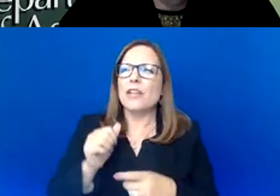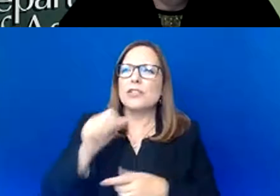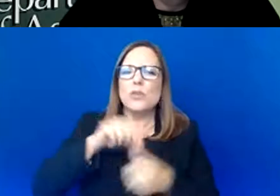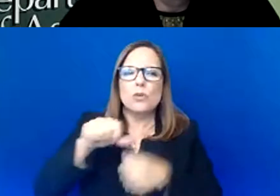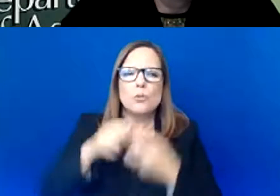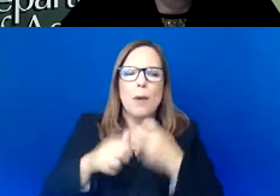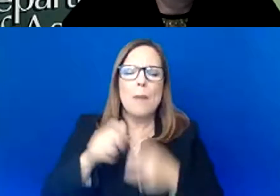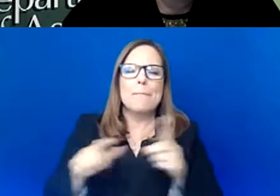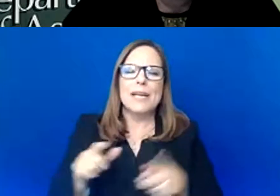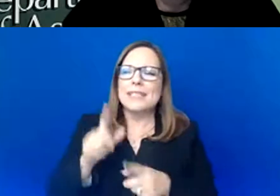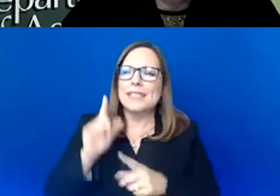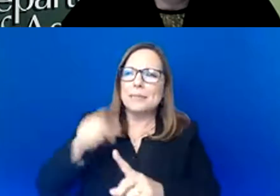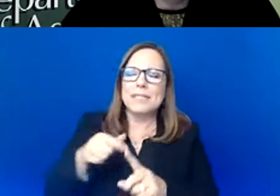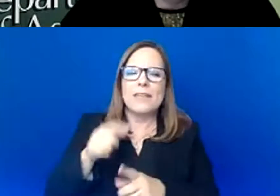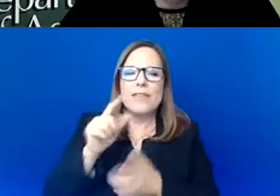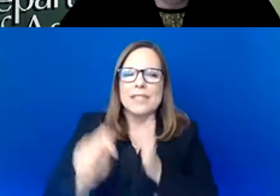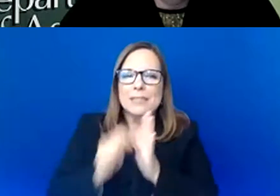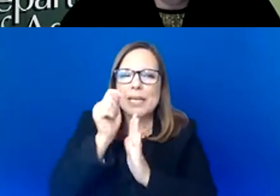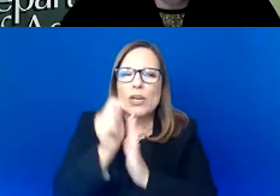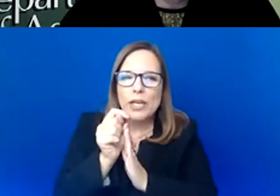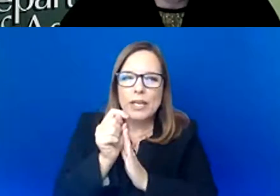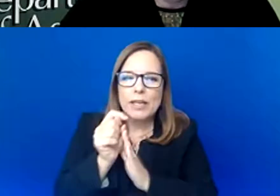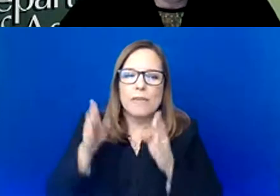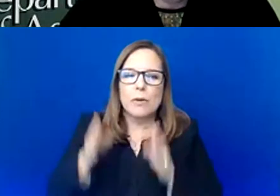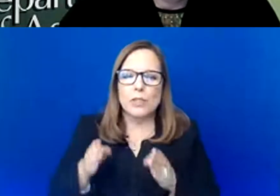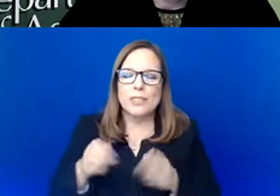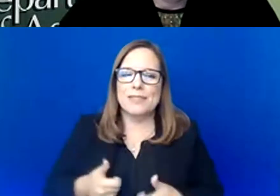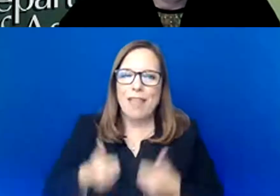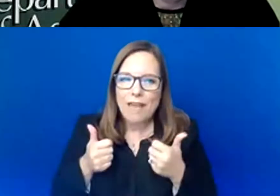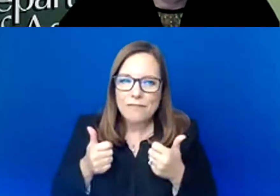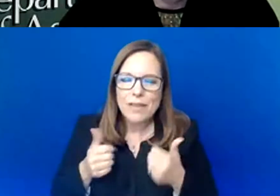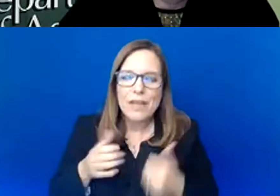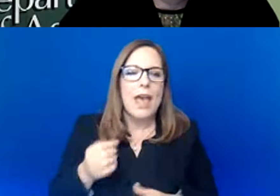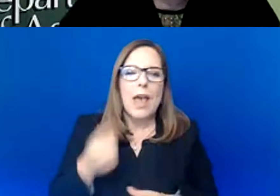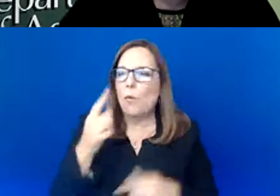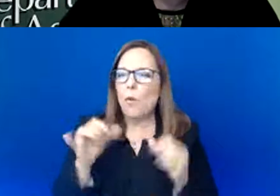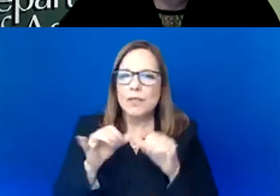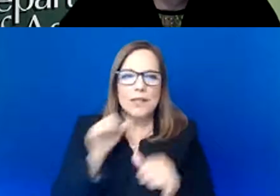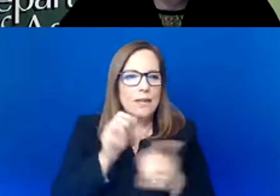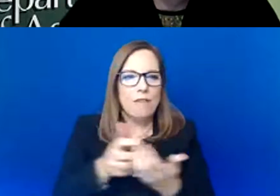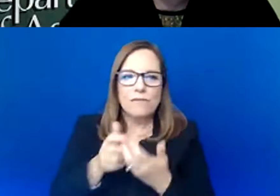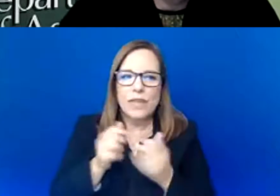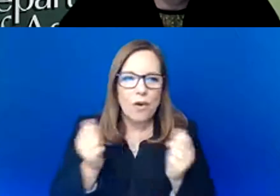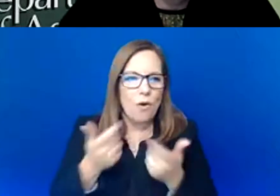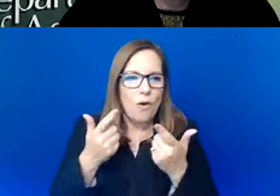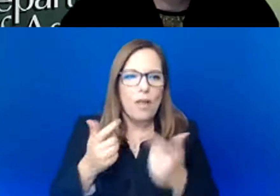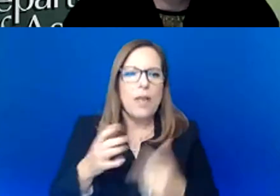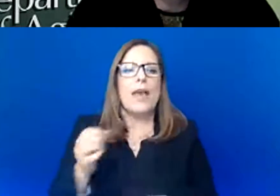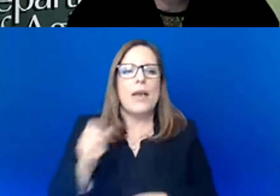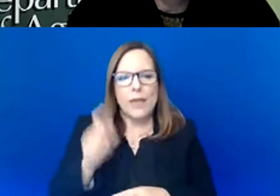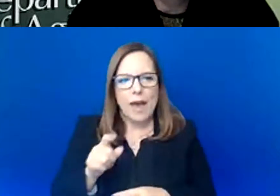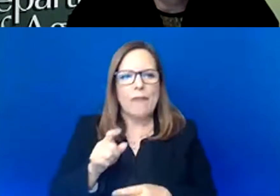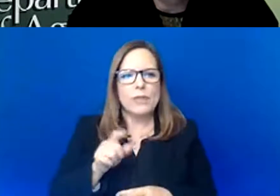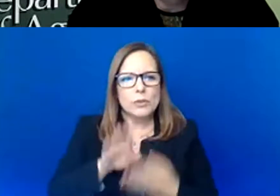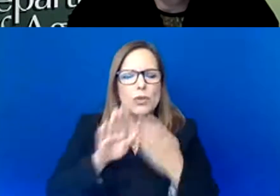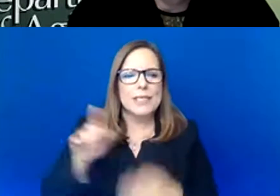have to remember that one size does not fit all, and that whatever we're building has to address the unique needs of different populations. Because what we